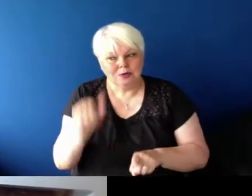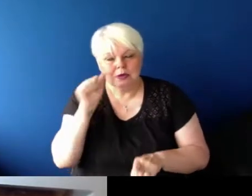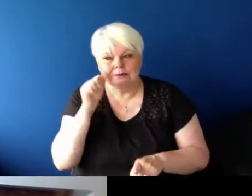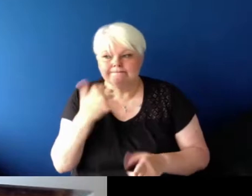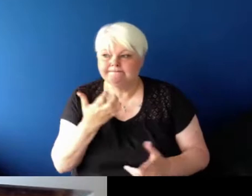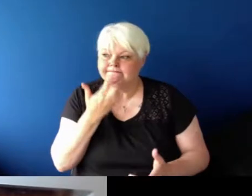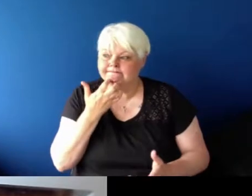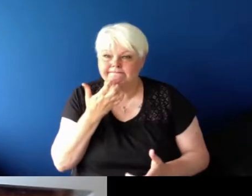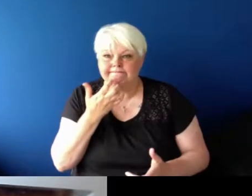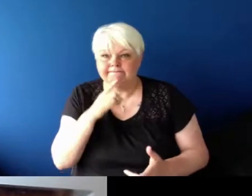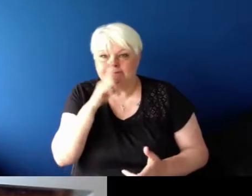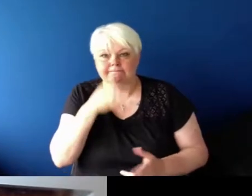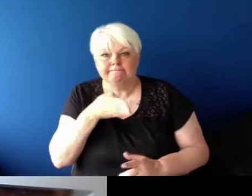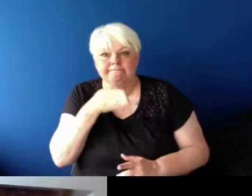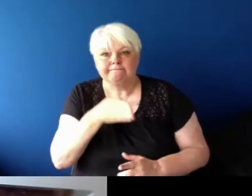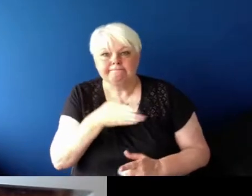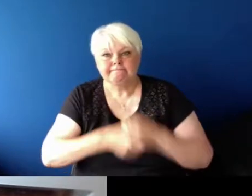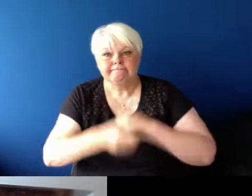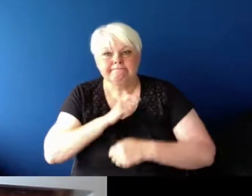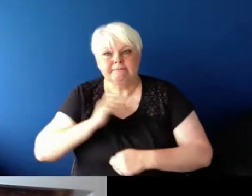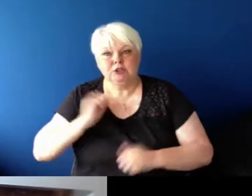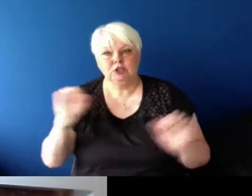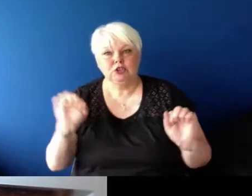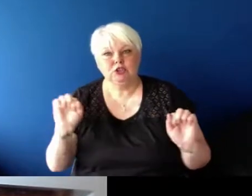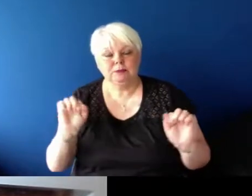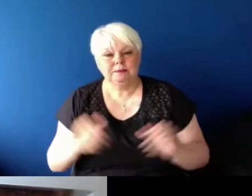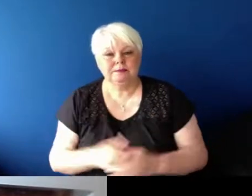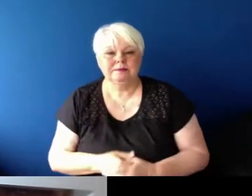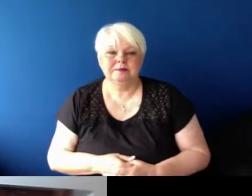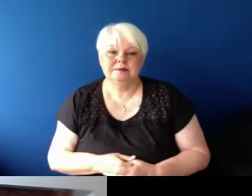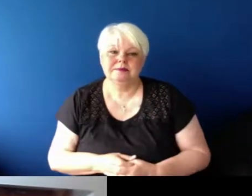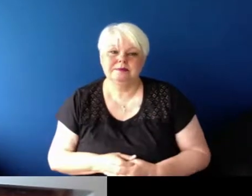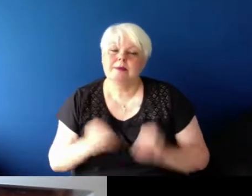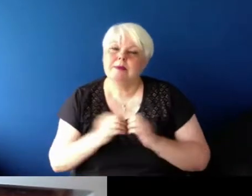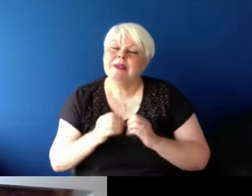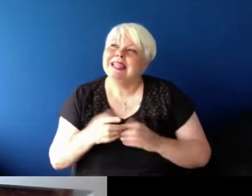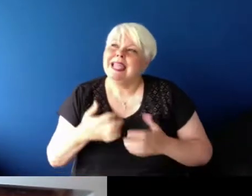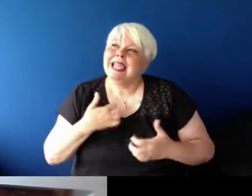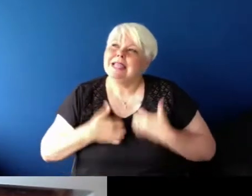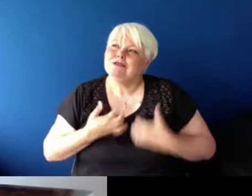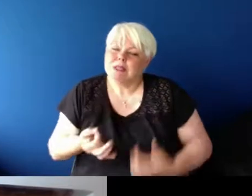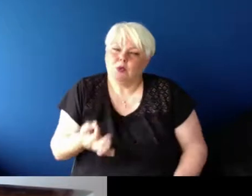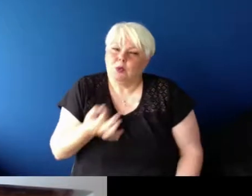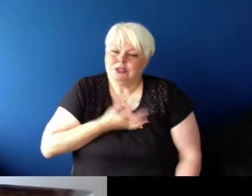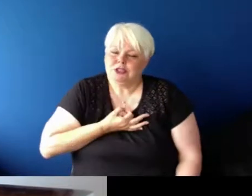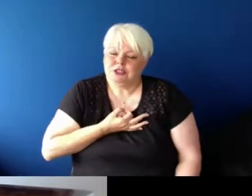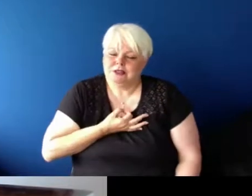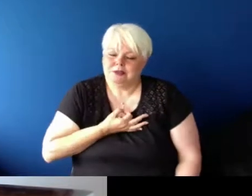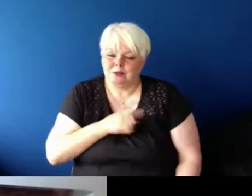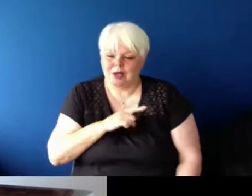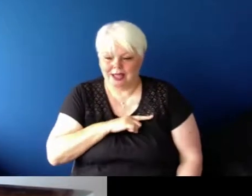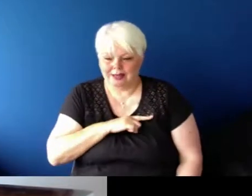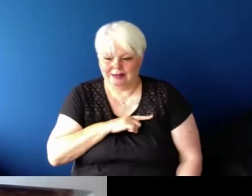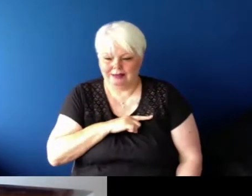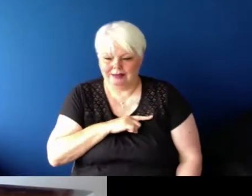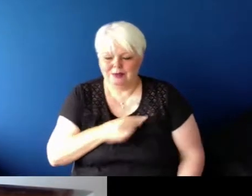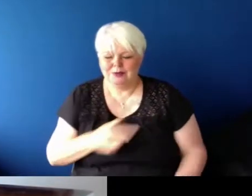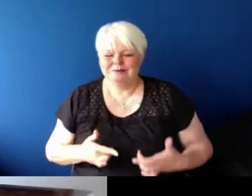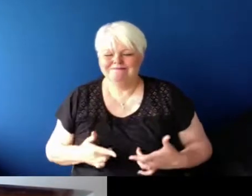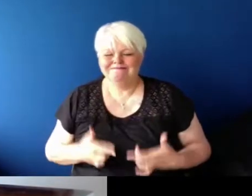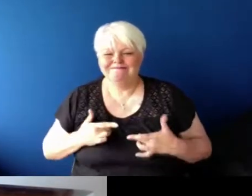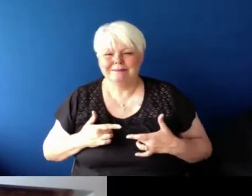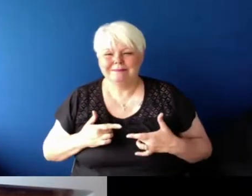be fulfilled in that way at that time? That's an interesting question, Kieran, isn't it? Because when you sense something as